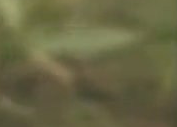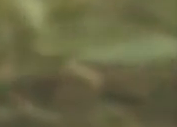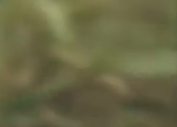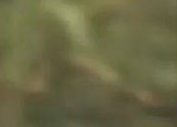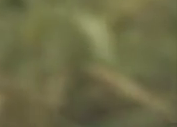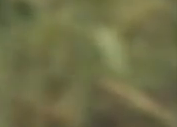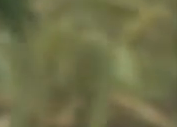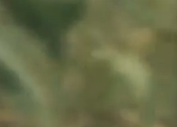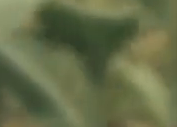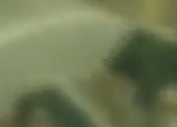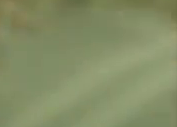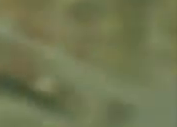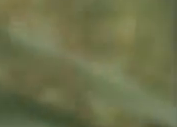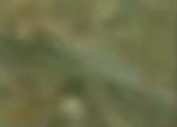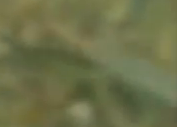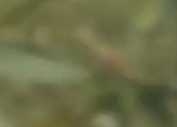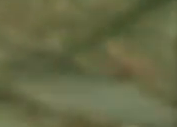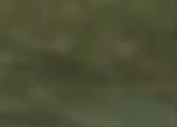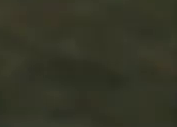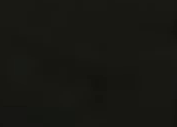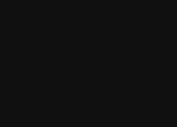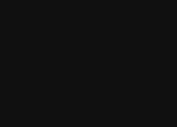ones we love.